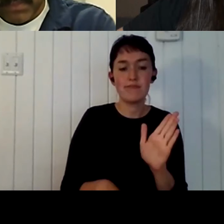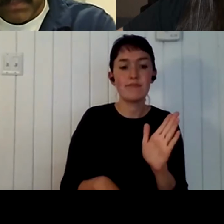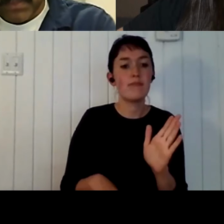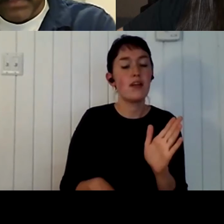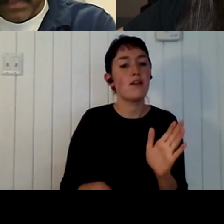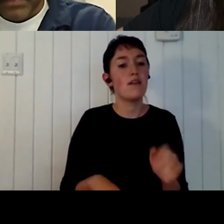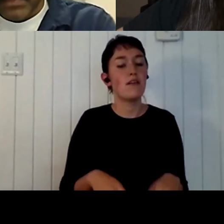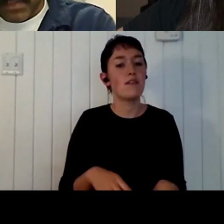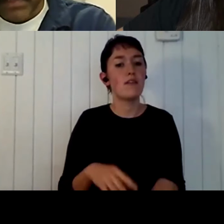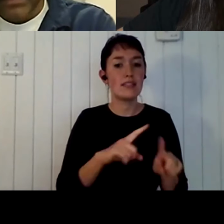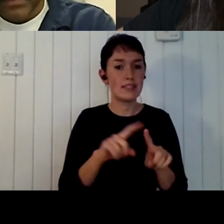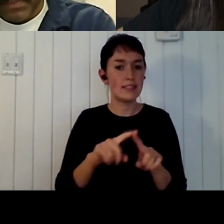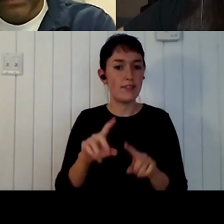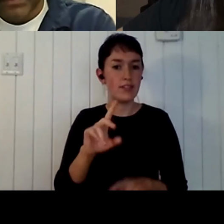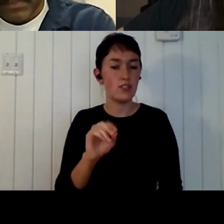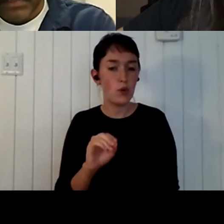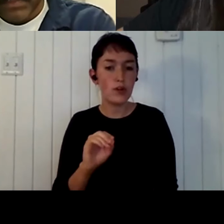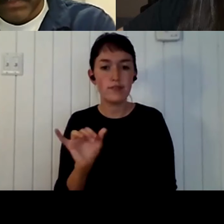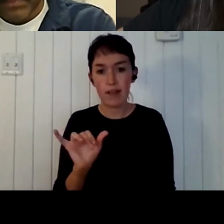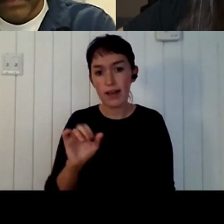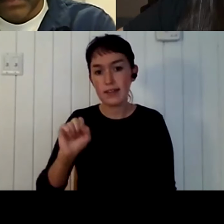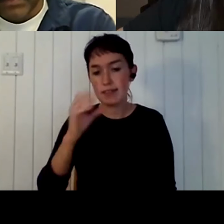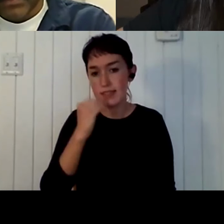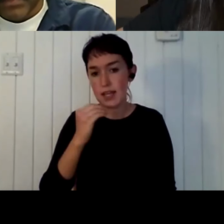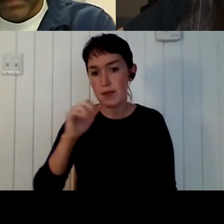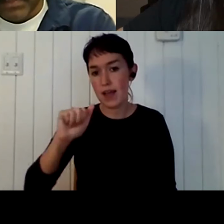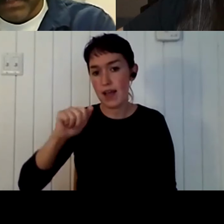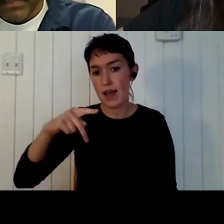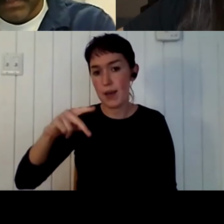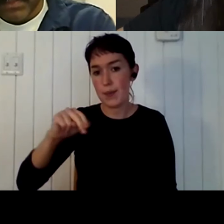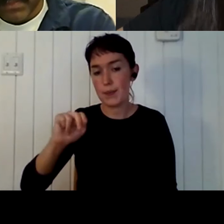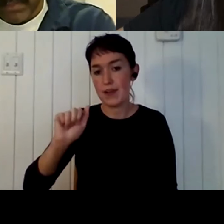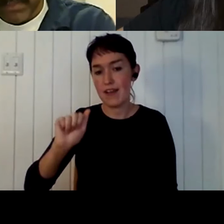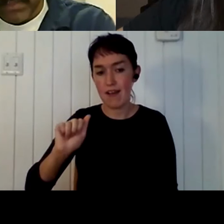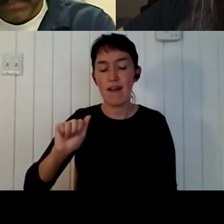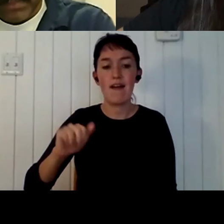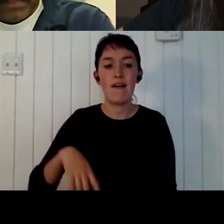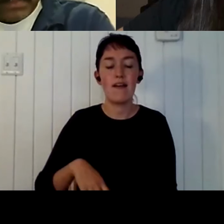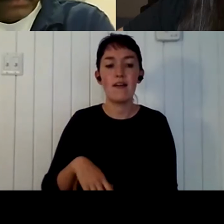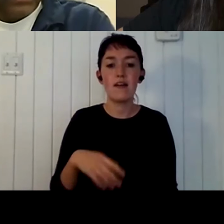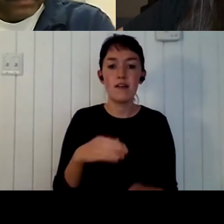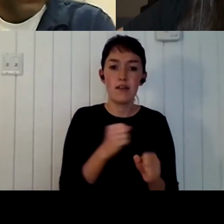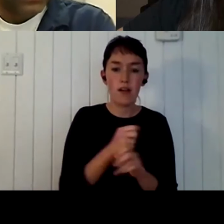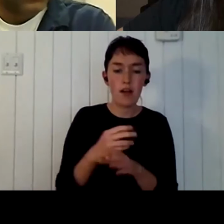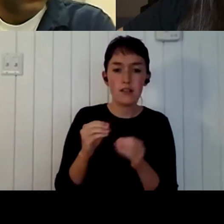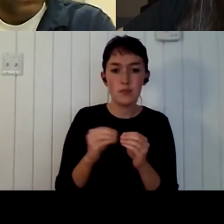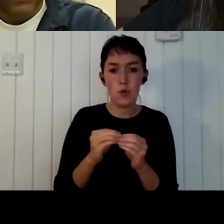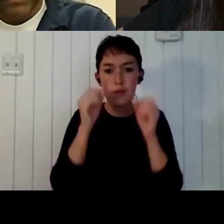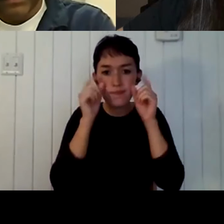there's other disorders, including sleep apnea, that can cause more awakenings. They can reduce the amount you're